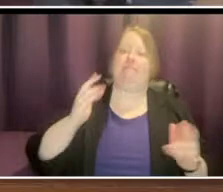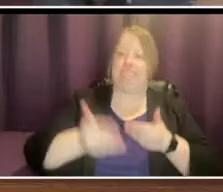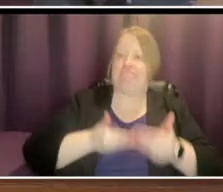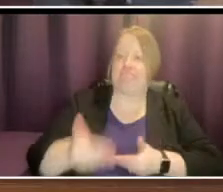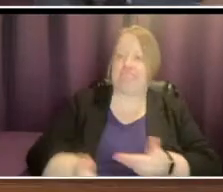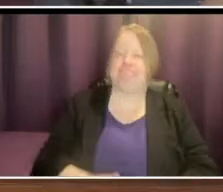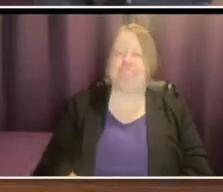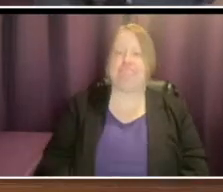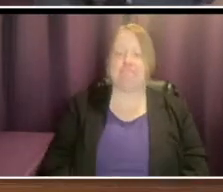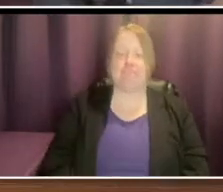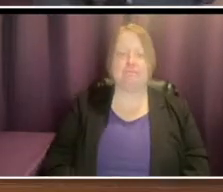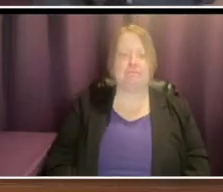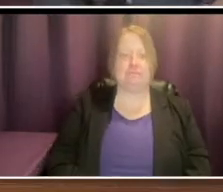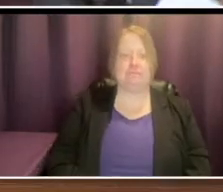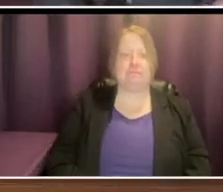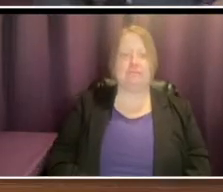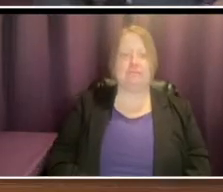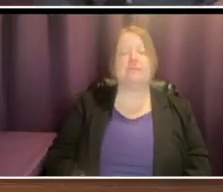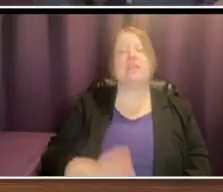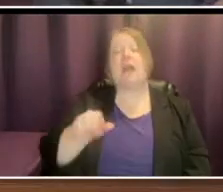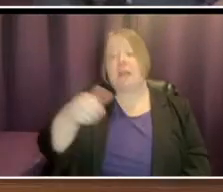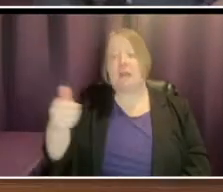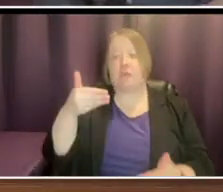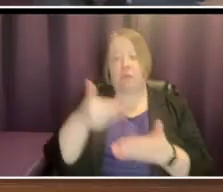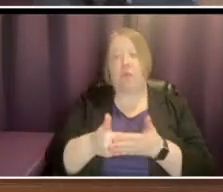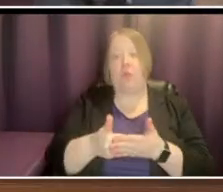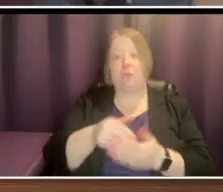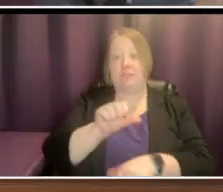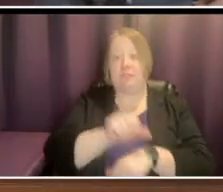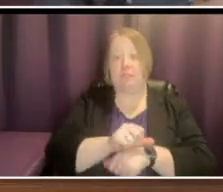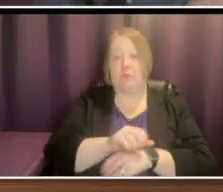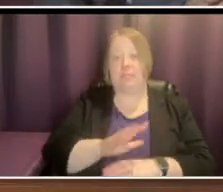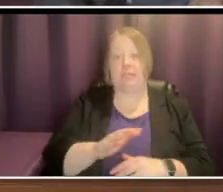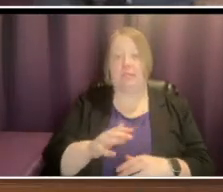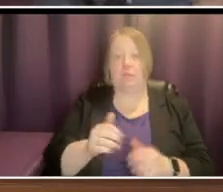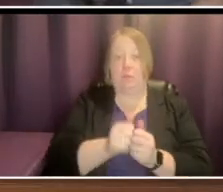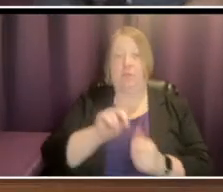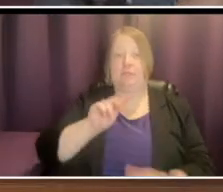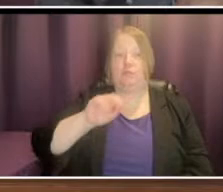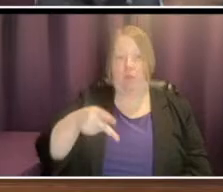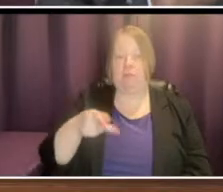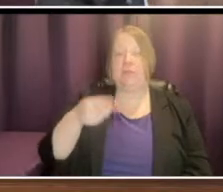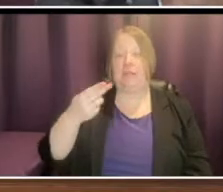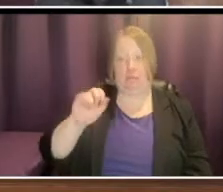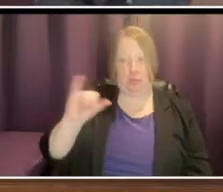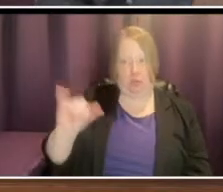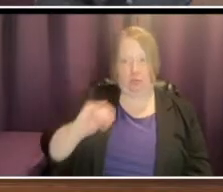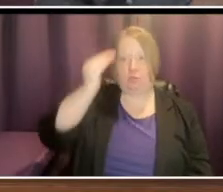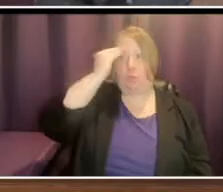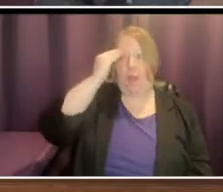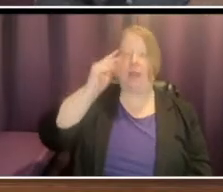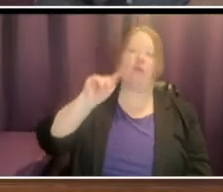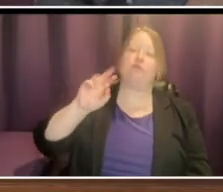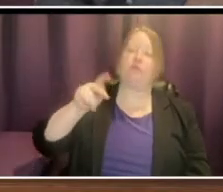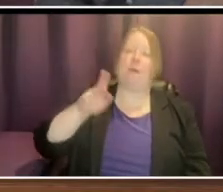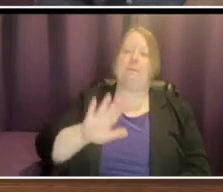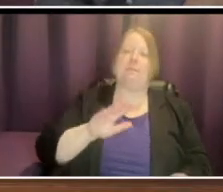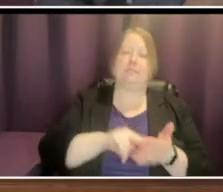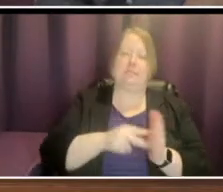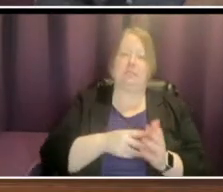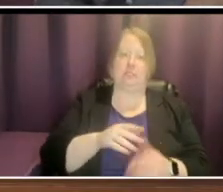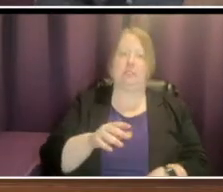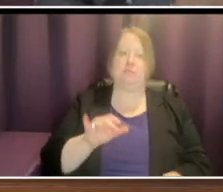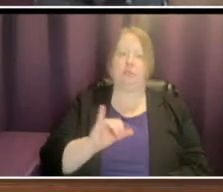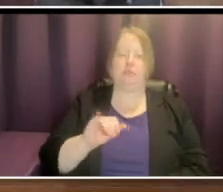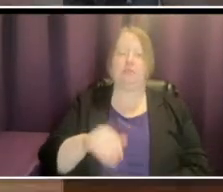Another close associate of Donald Trump apparently knew of Mr. Trump's intentions as well. Now, Roger Stone